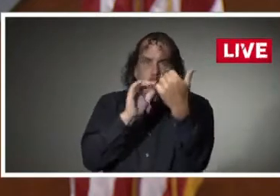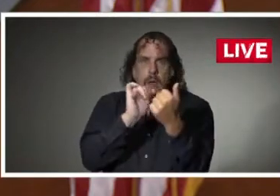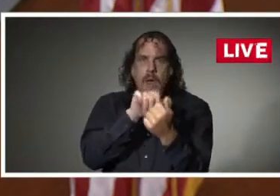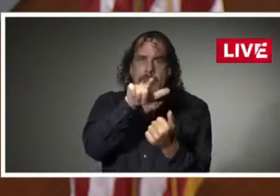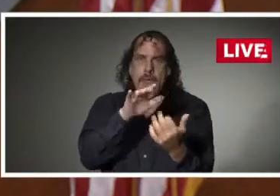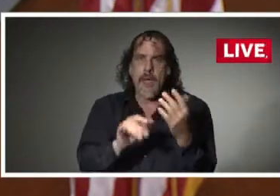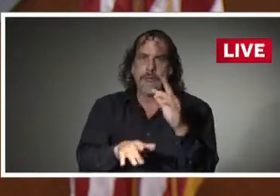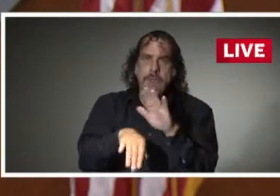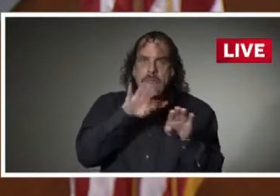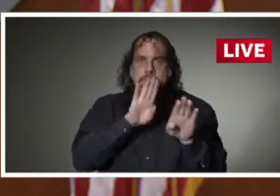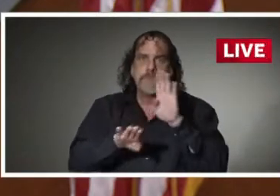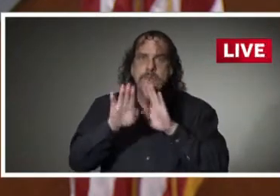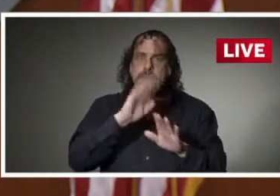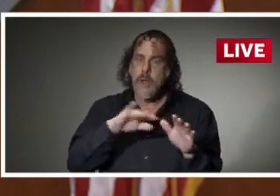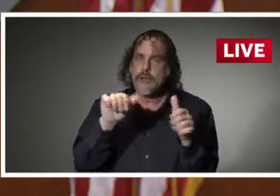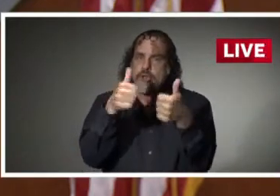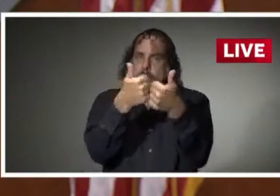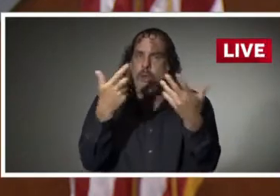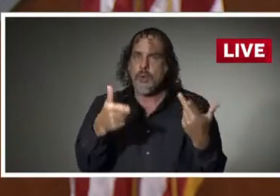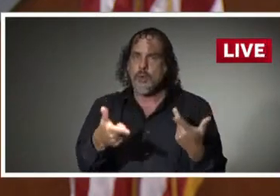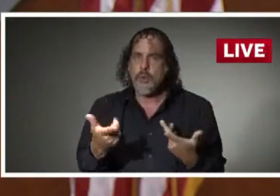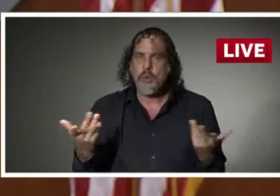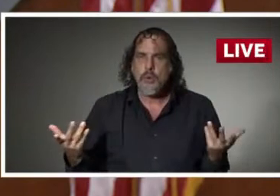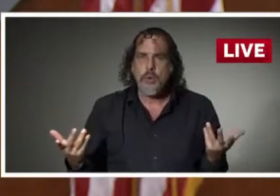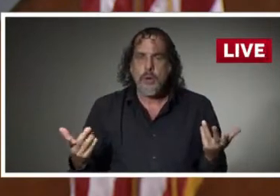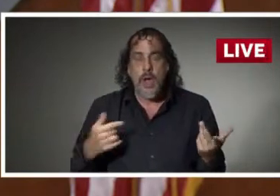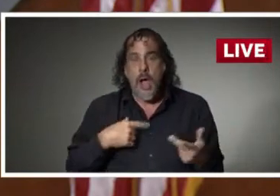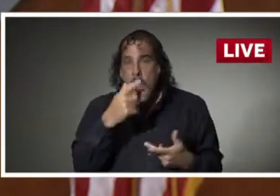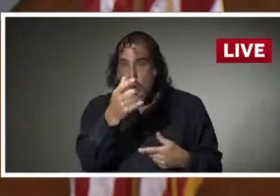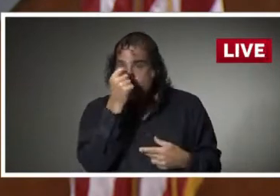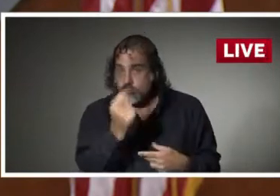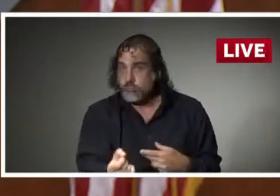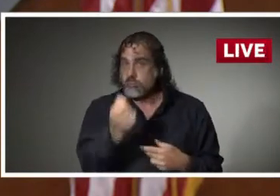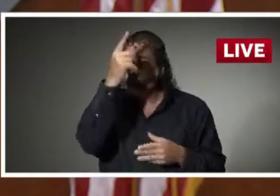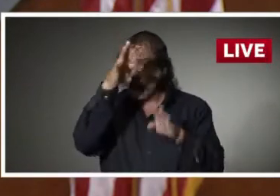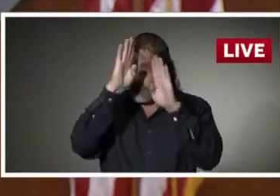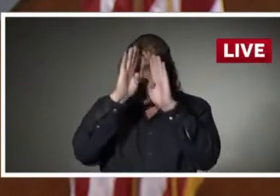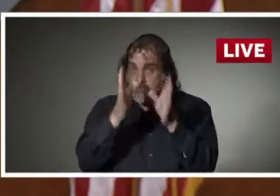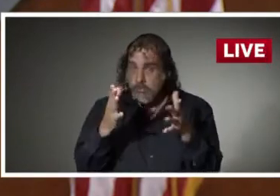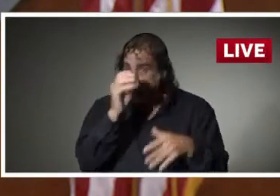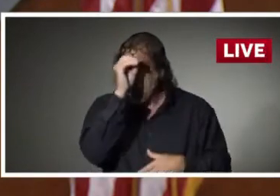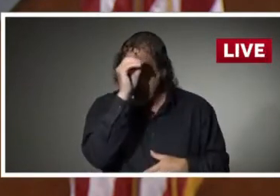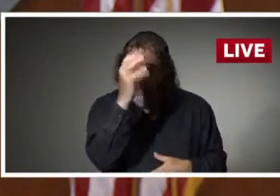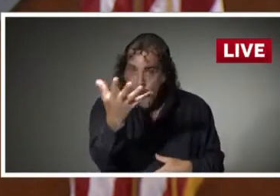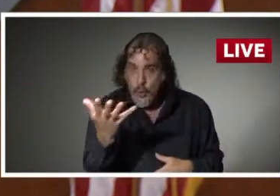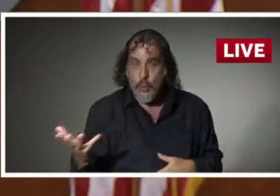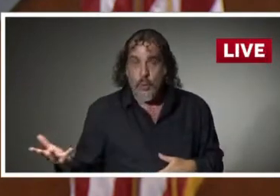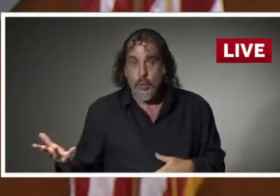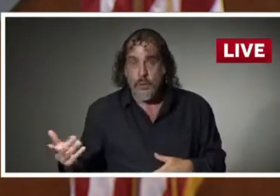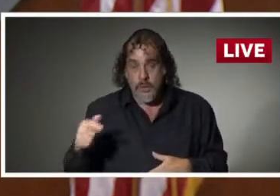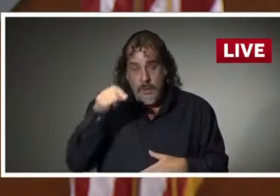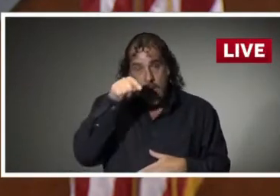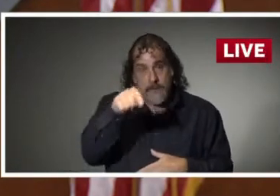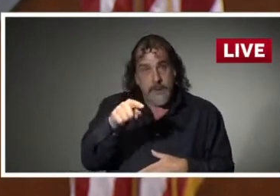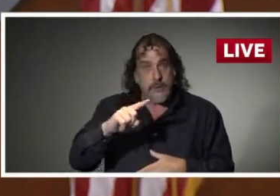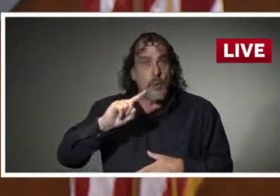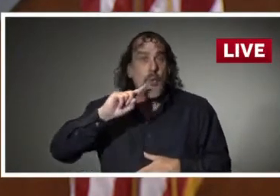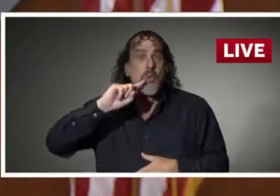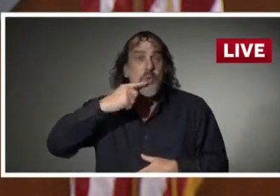issues. I want you to hear me loud and clear. This is